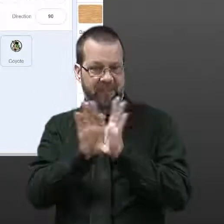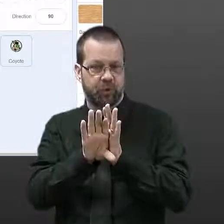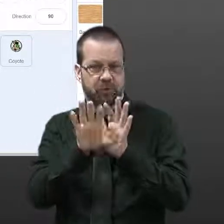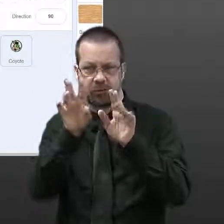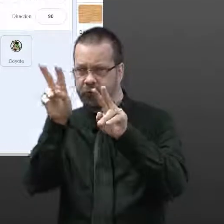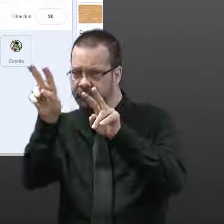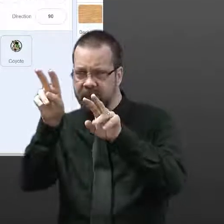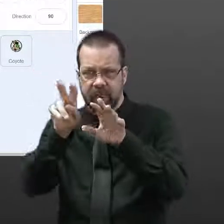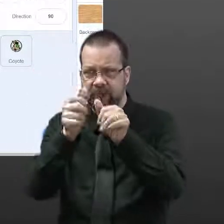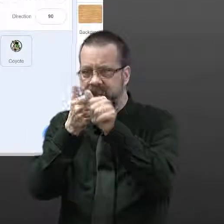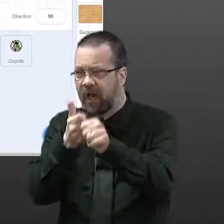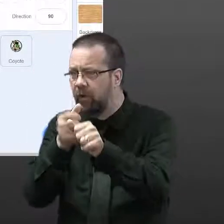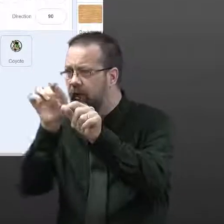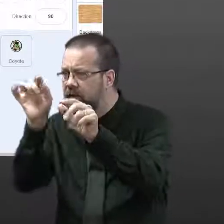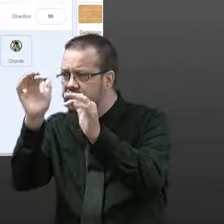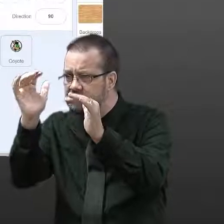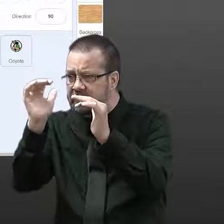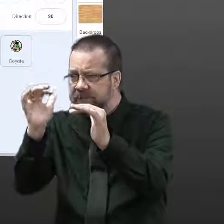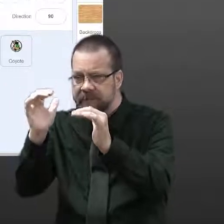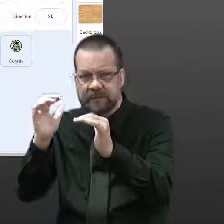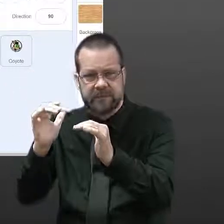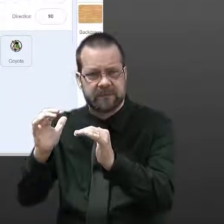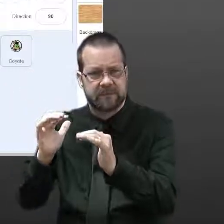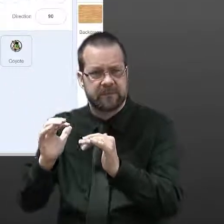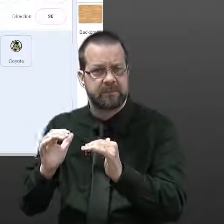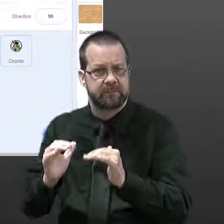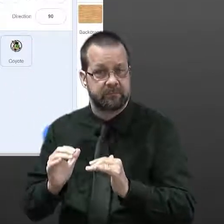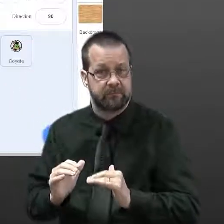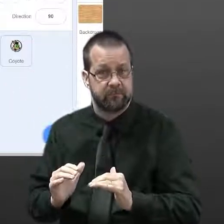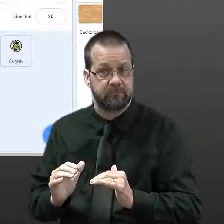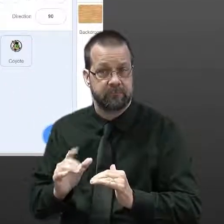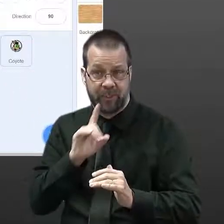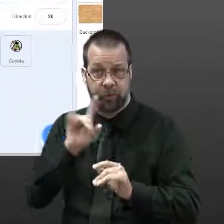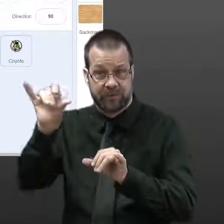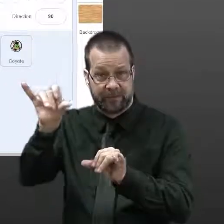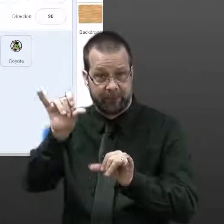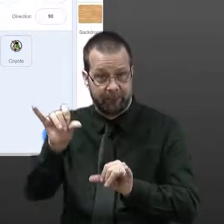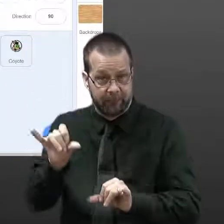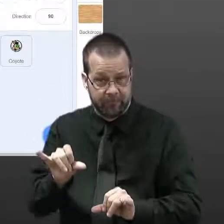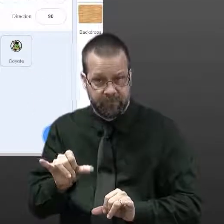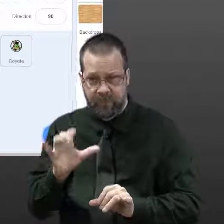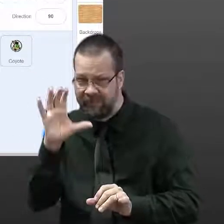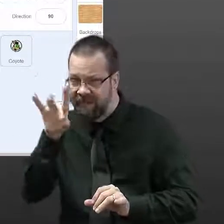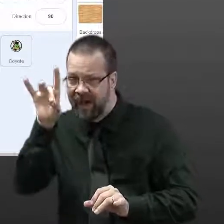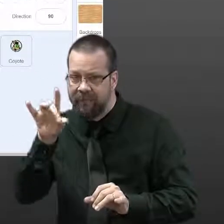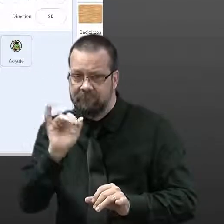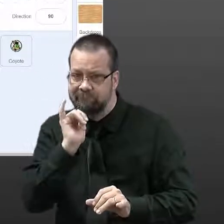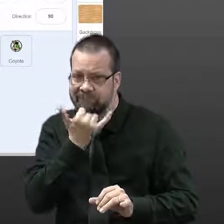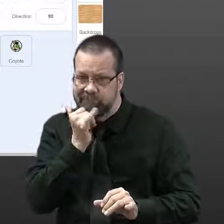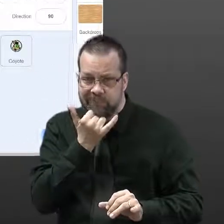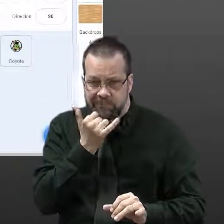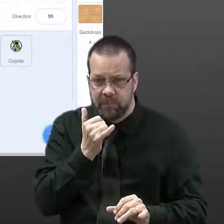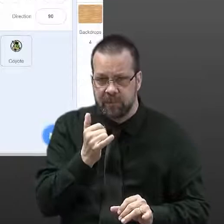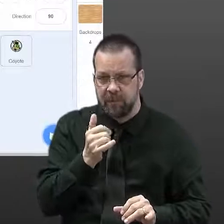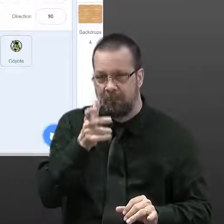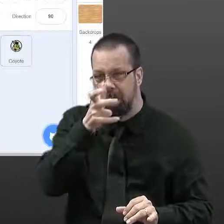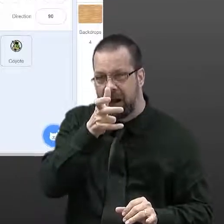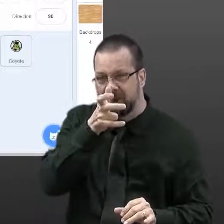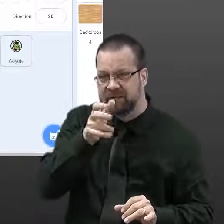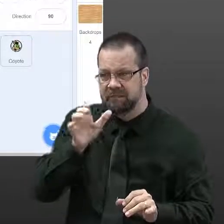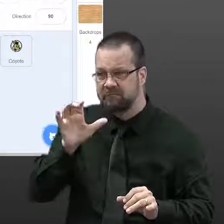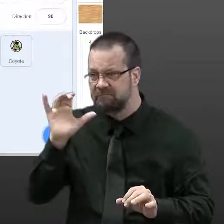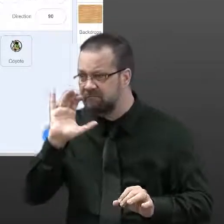there, so you can check to see if the pictures are the same and hunt for some bugs if it's not working like you